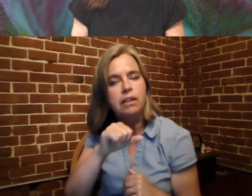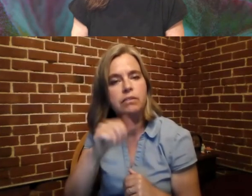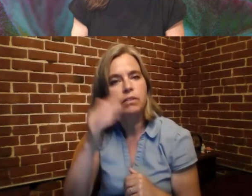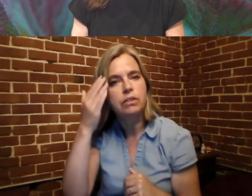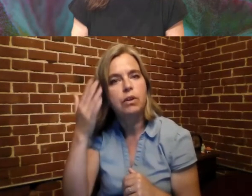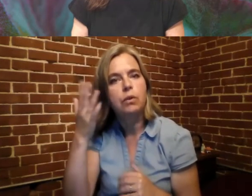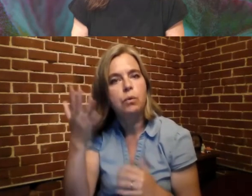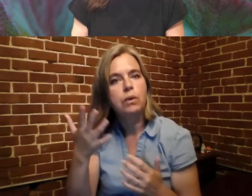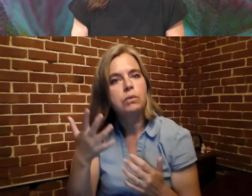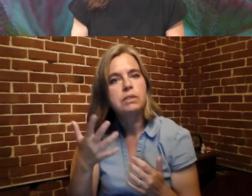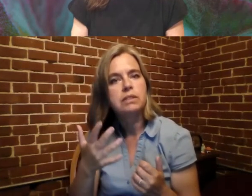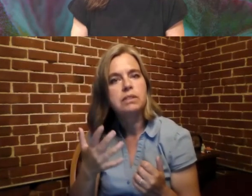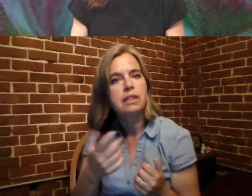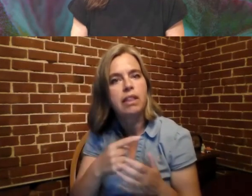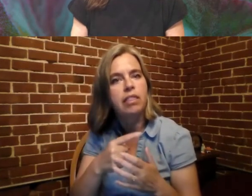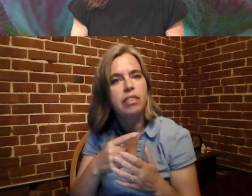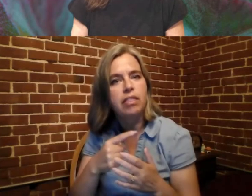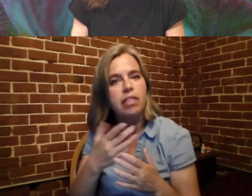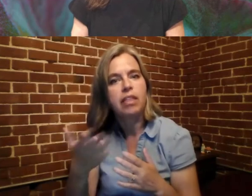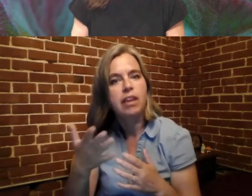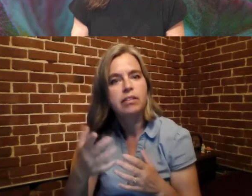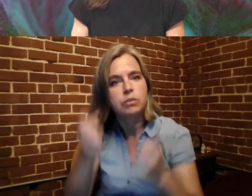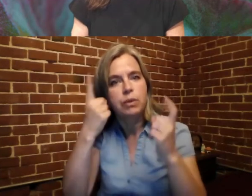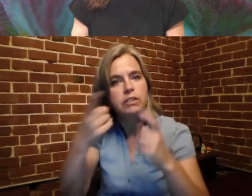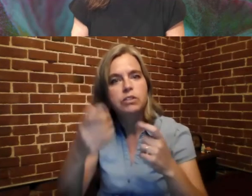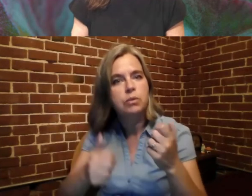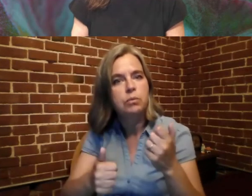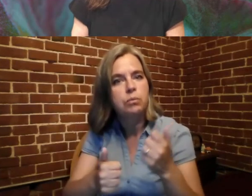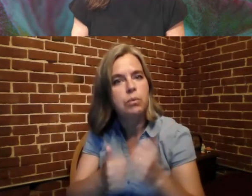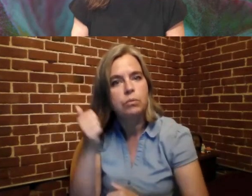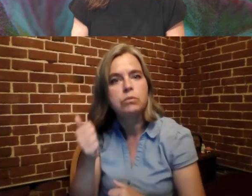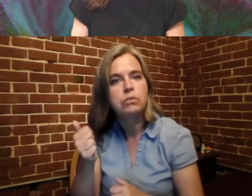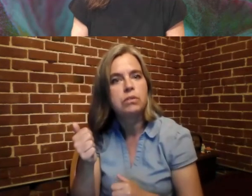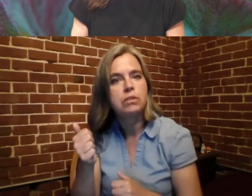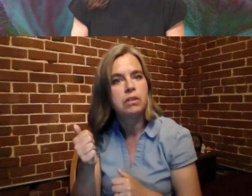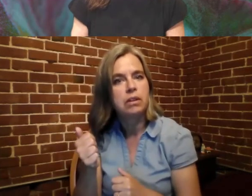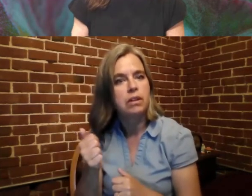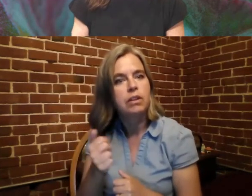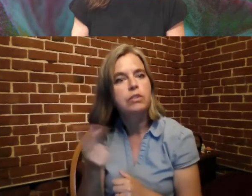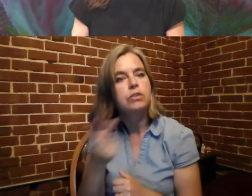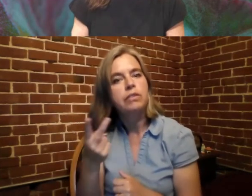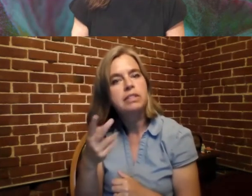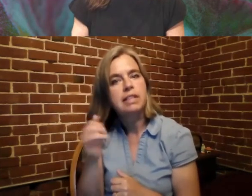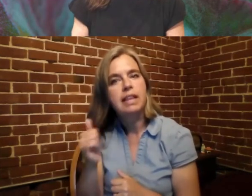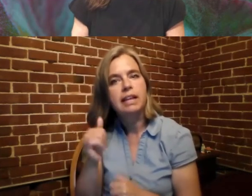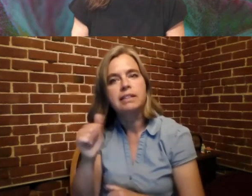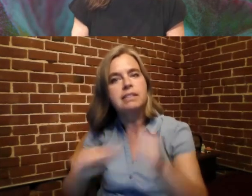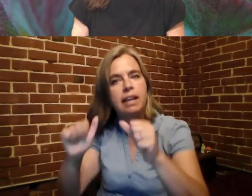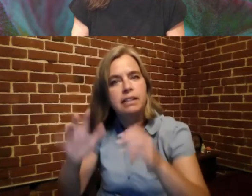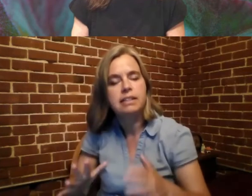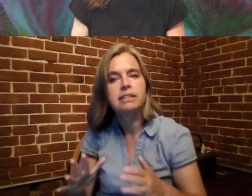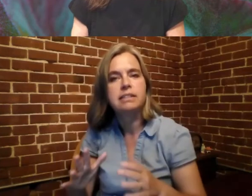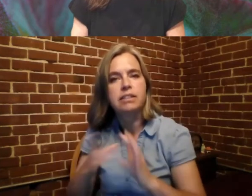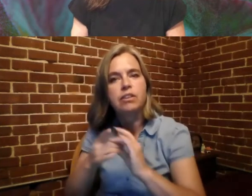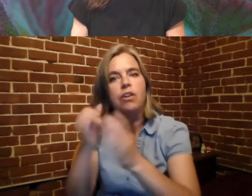what was the most surprising thing to you? Because you both are, like you said, you participate almost like scientists in your artwork. You're experimenting and you're